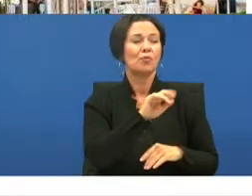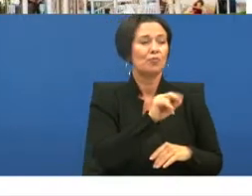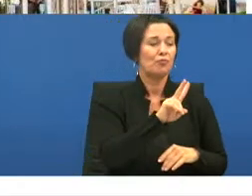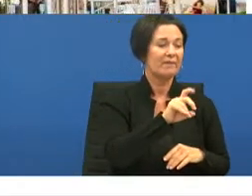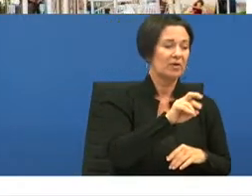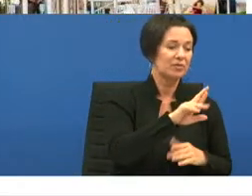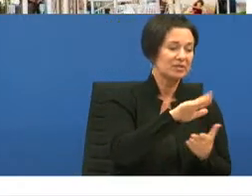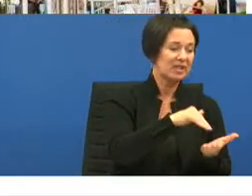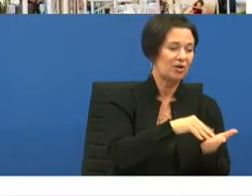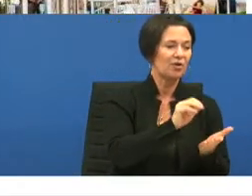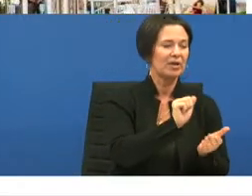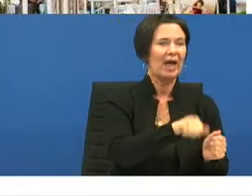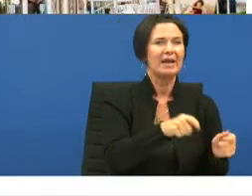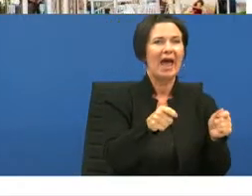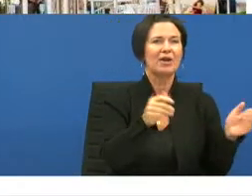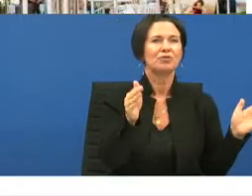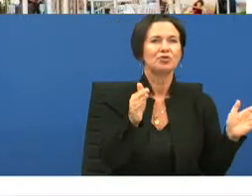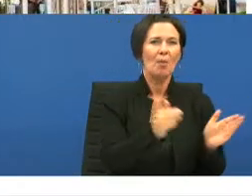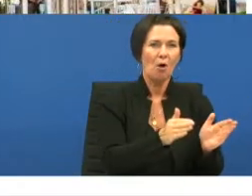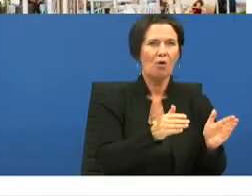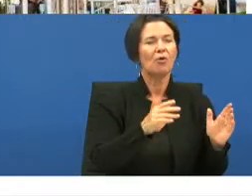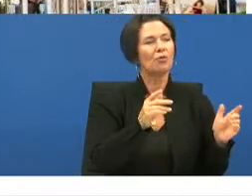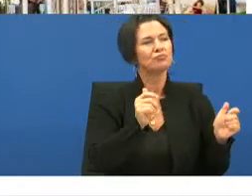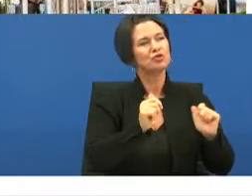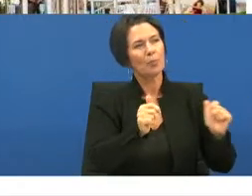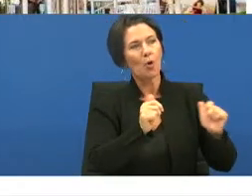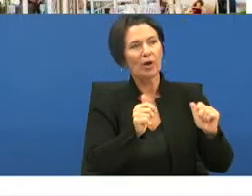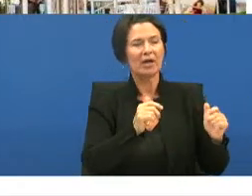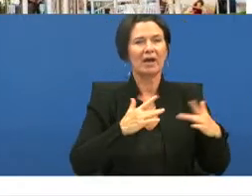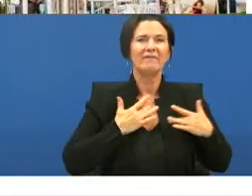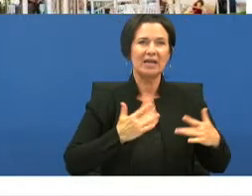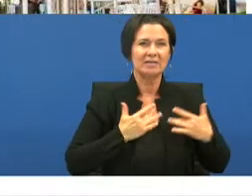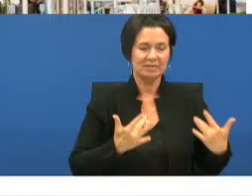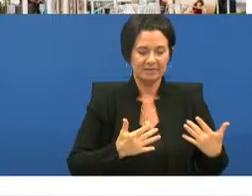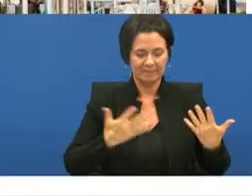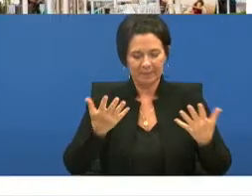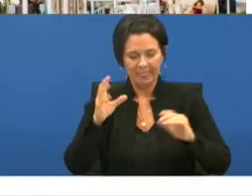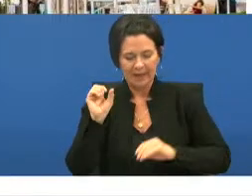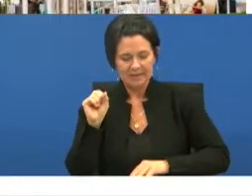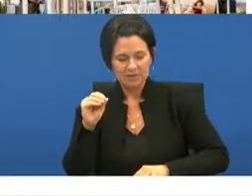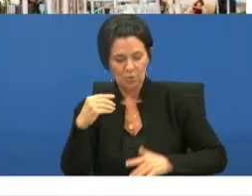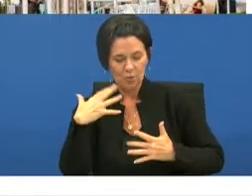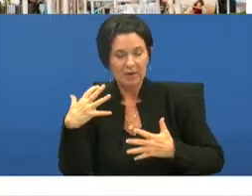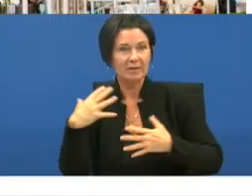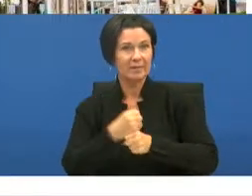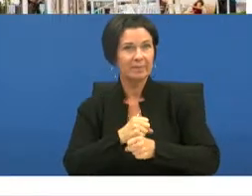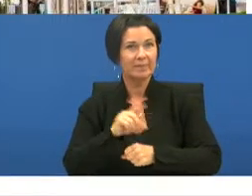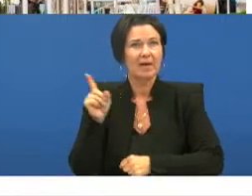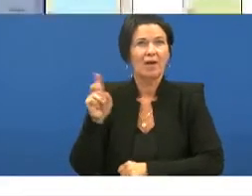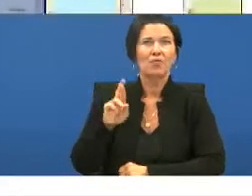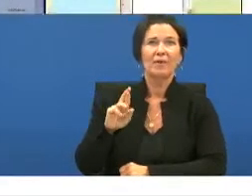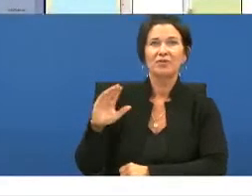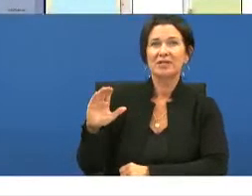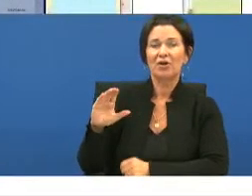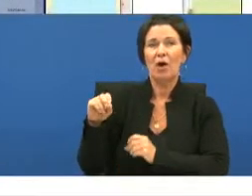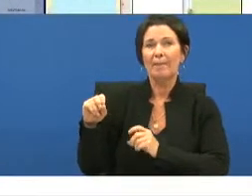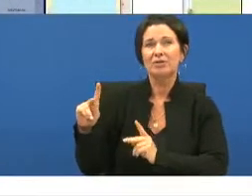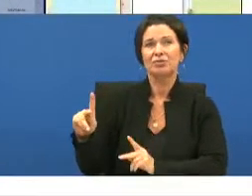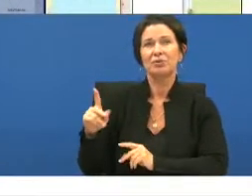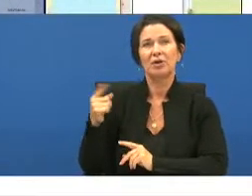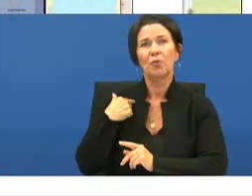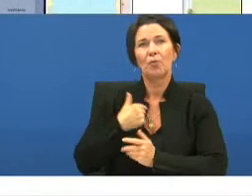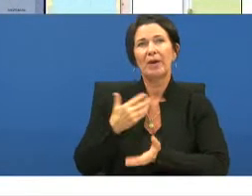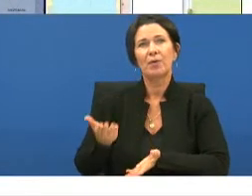and conference events and other sporting events. Just to recap the River Center opportunity, we have